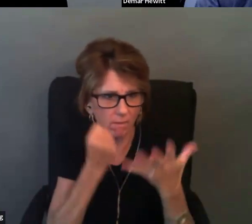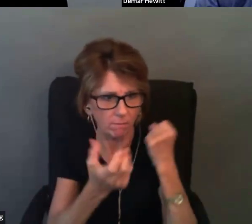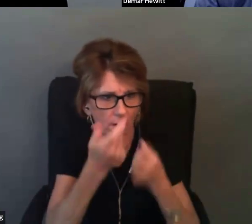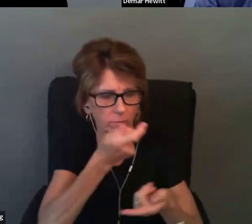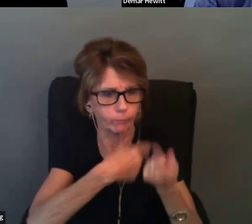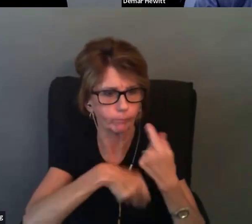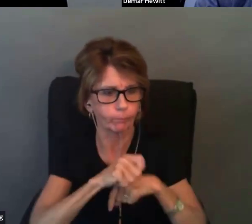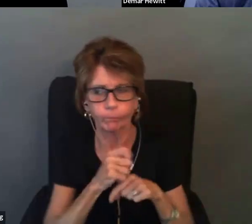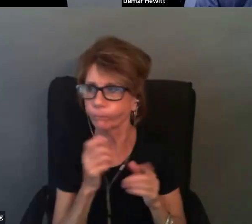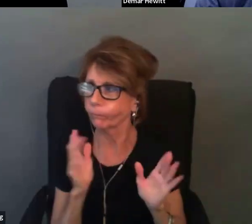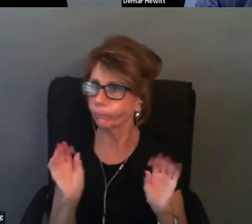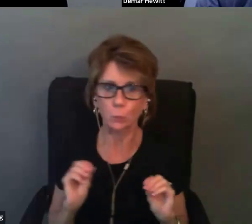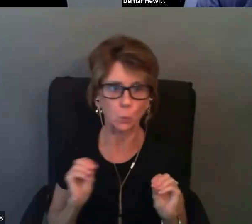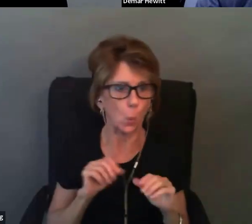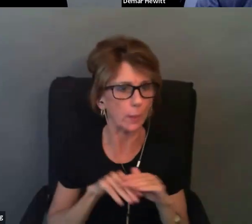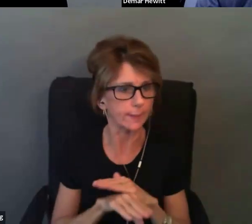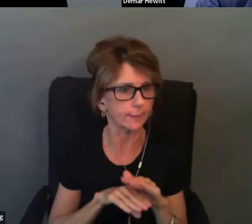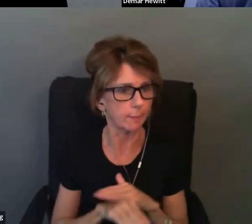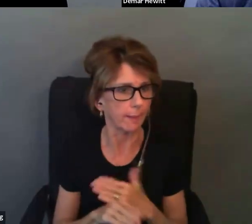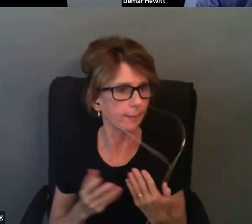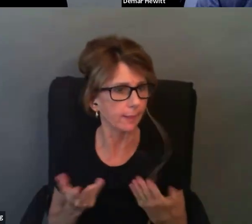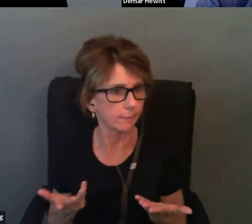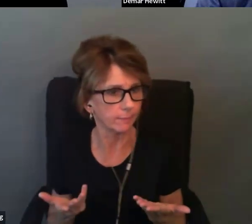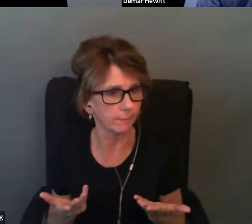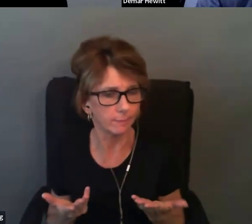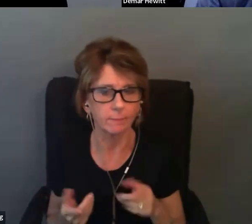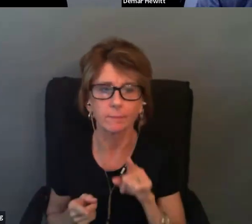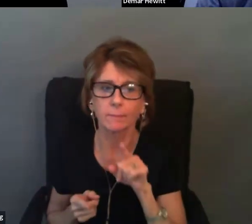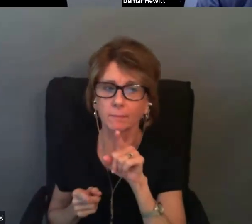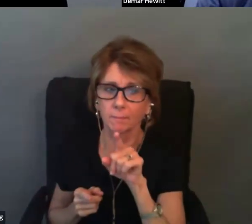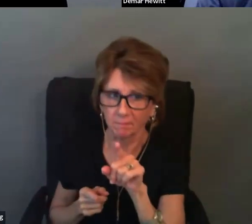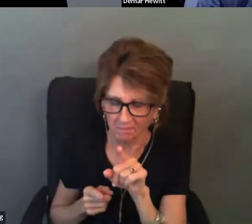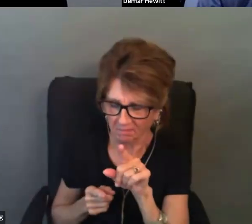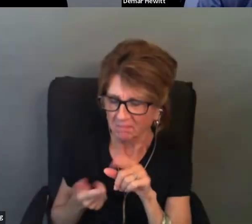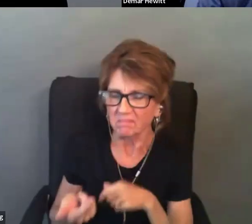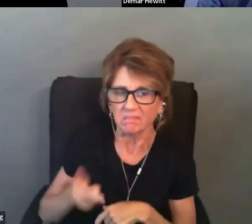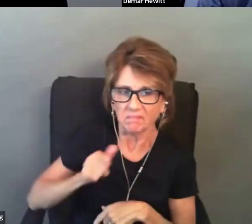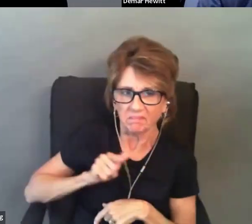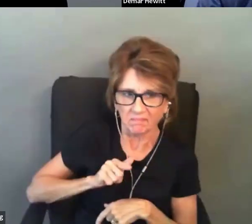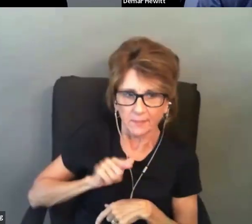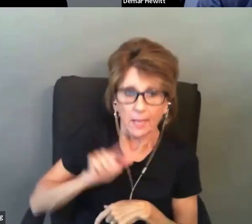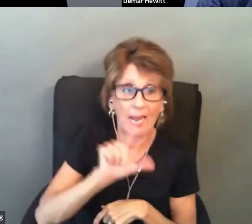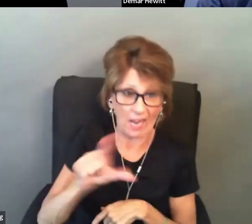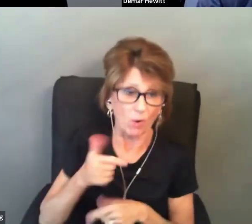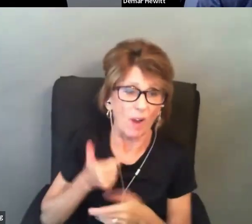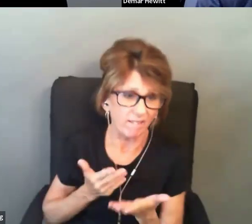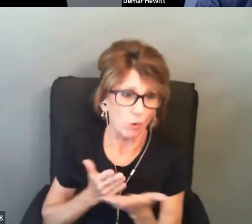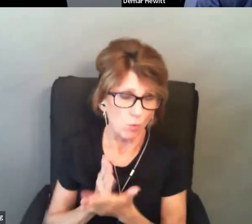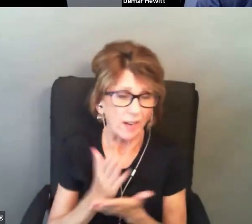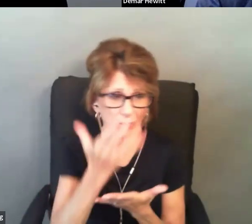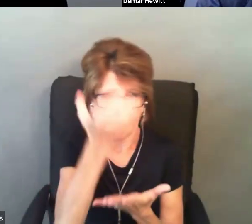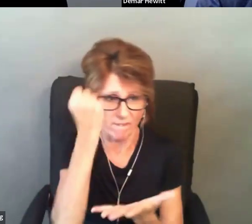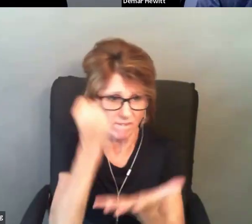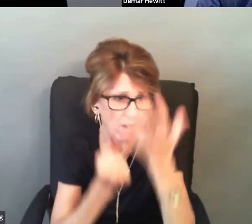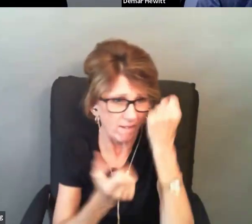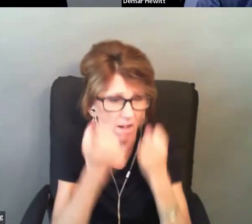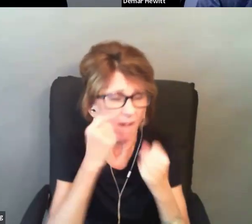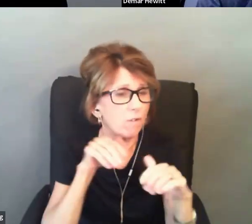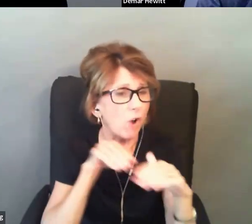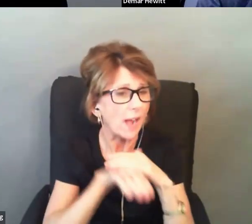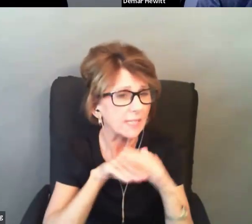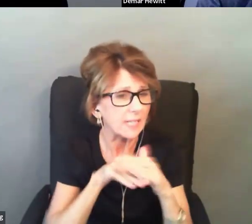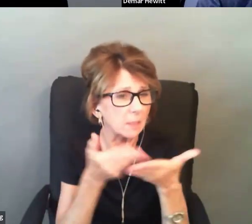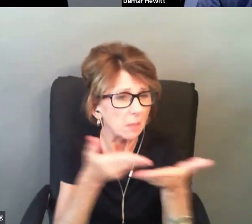in this? So there's not a prohibition against the landlord reversing accessibility features.